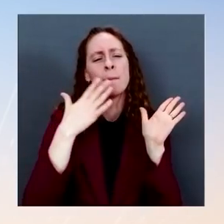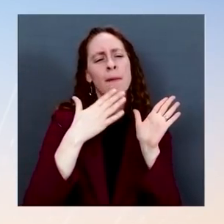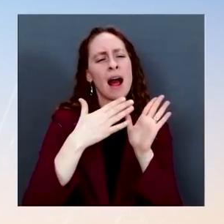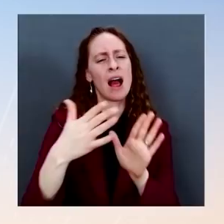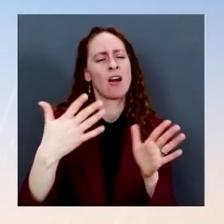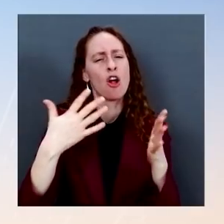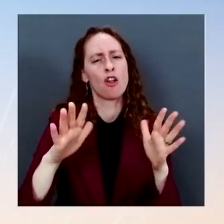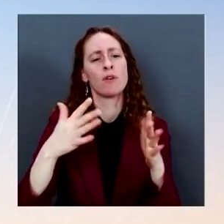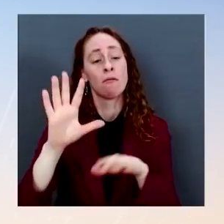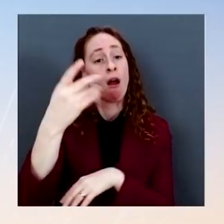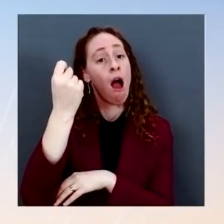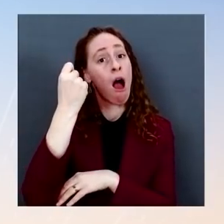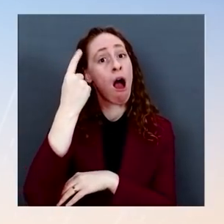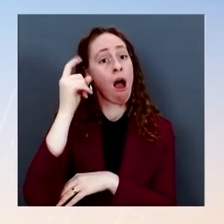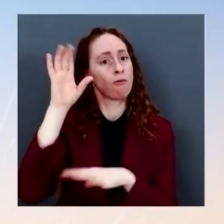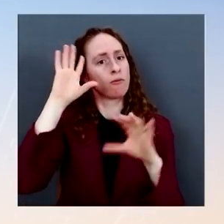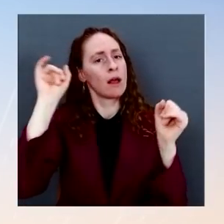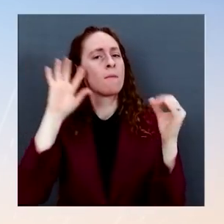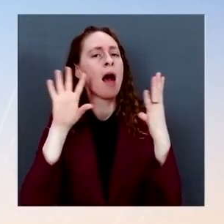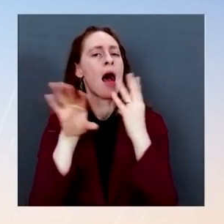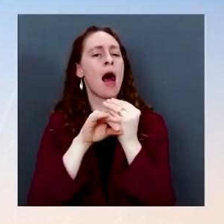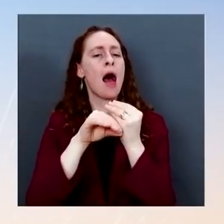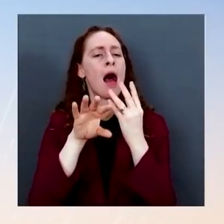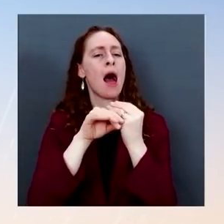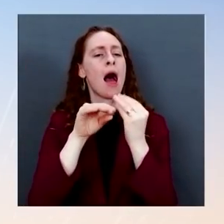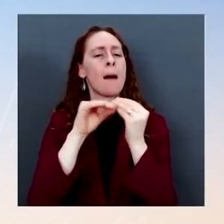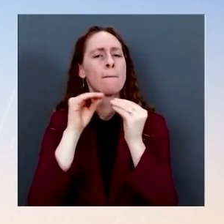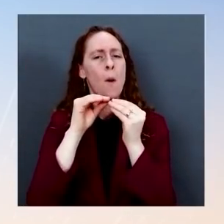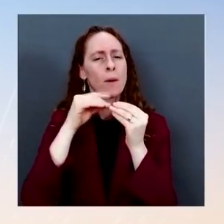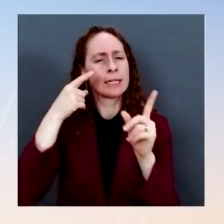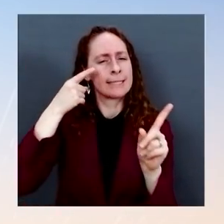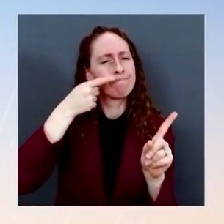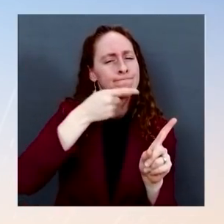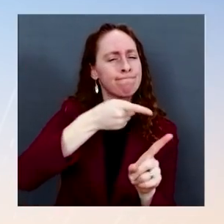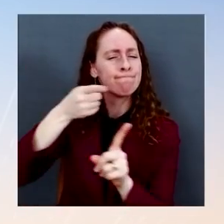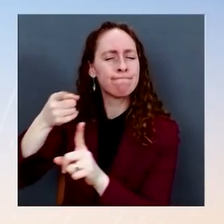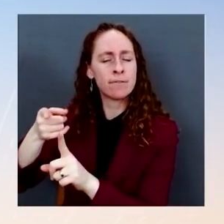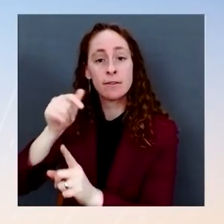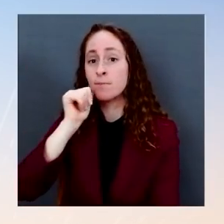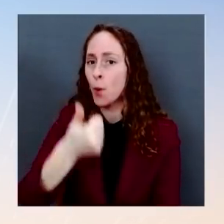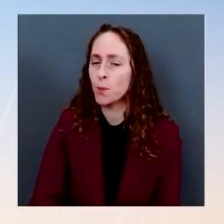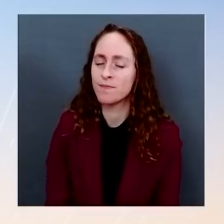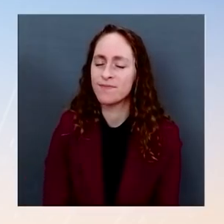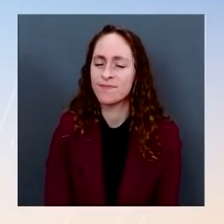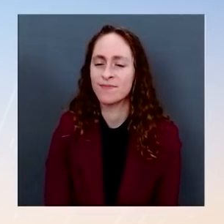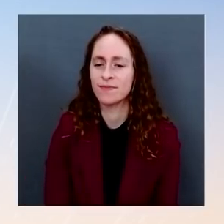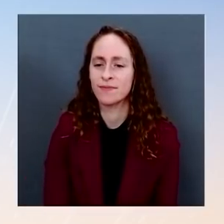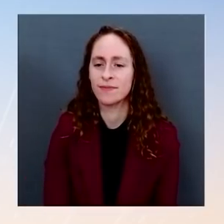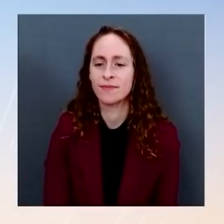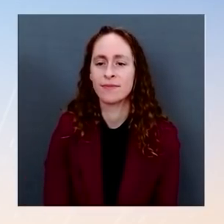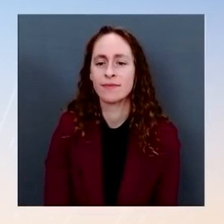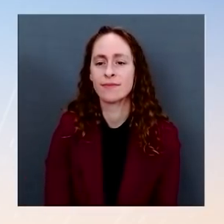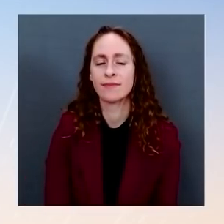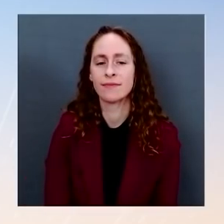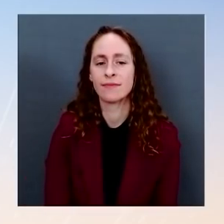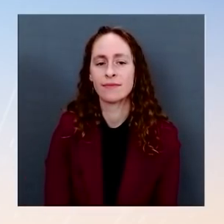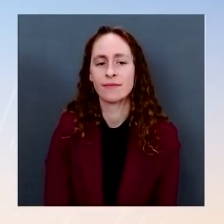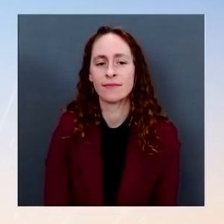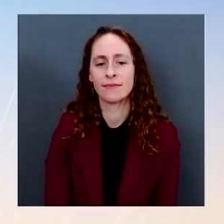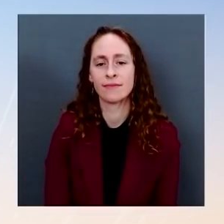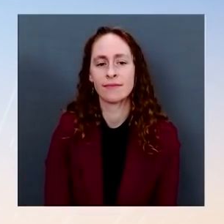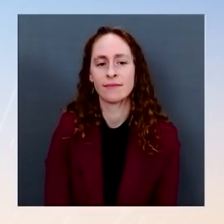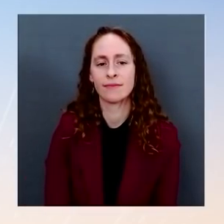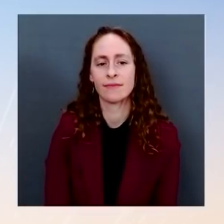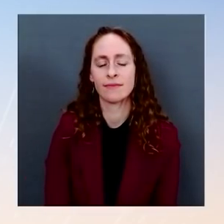Go ahead. Senator Manchin this morning in a radio interview said this is staff, and they drove some things that they put some things out that were